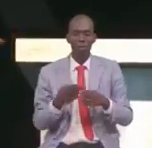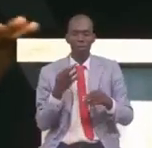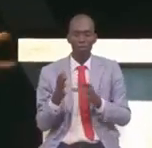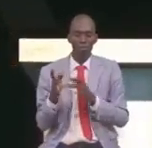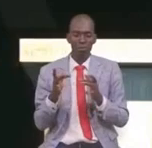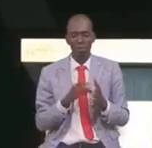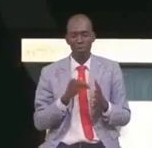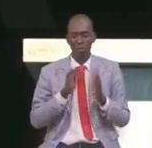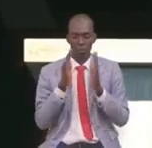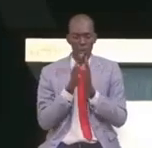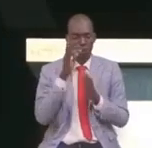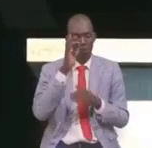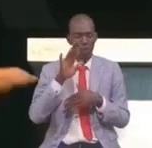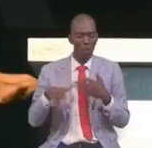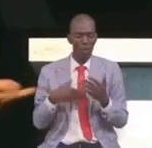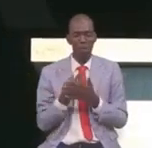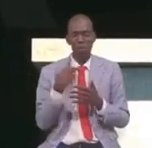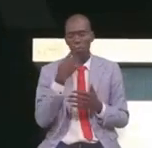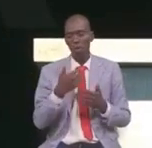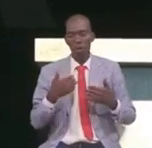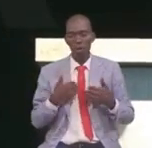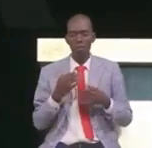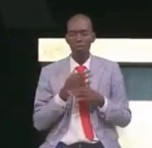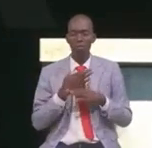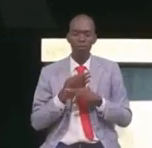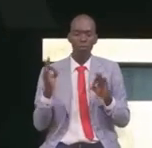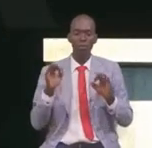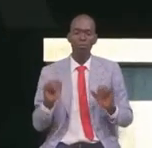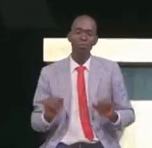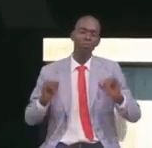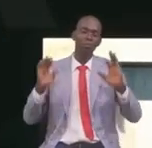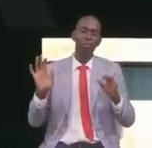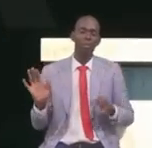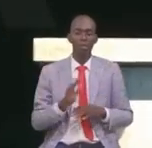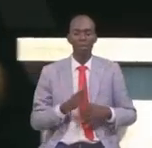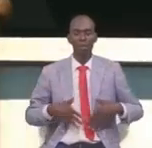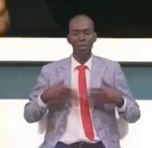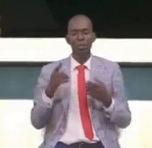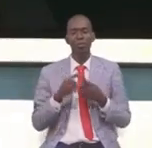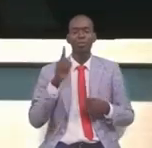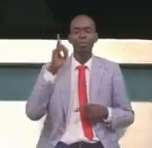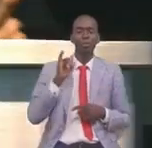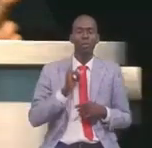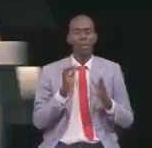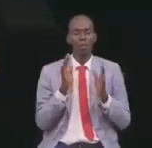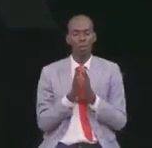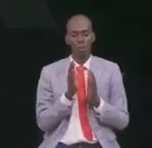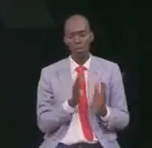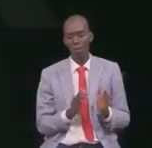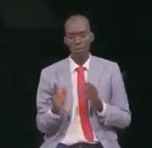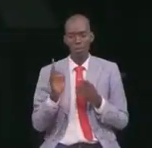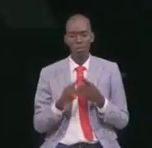I pray for all those who have given, surrendered their lives unto you. And I pray according to your